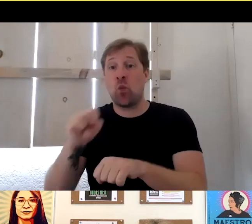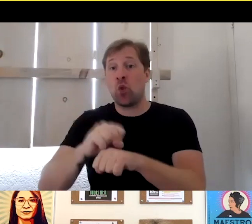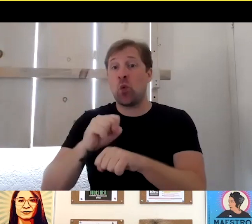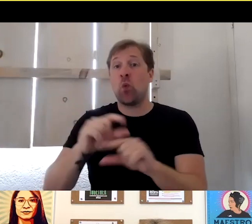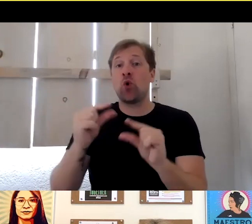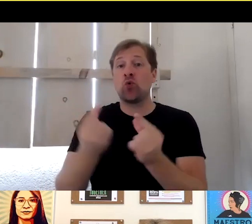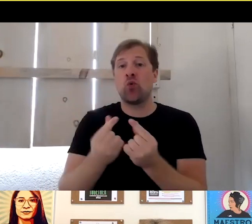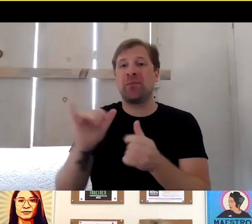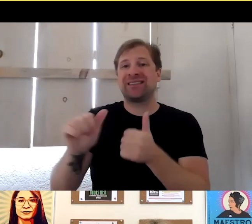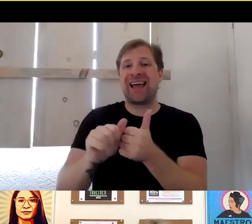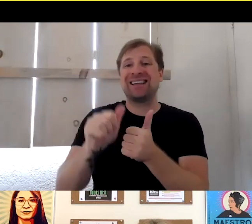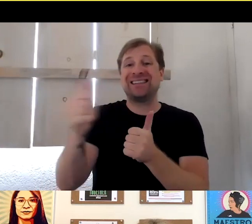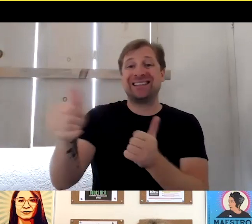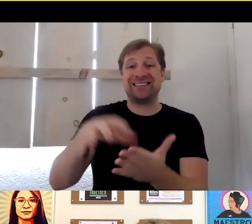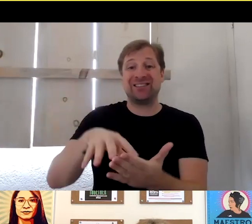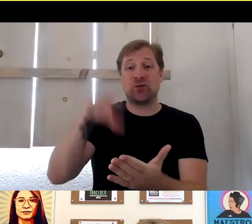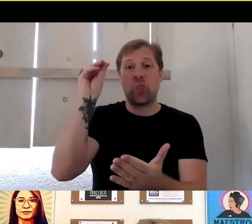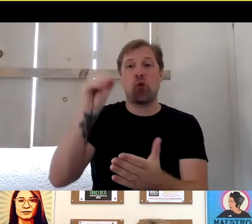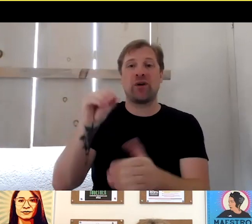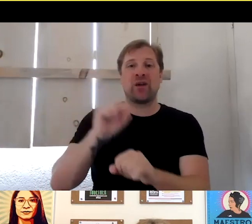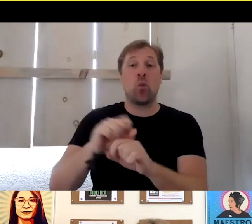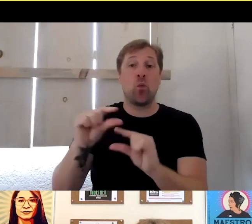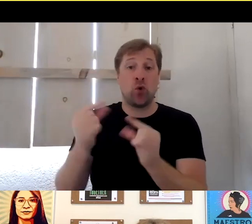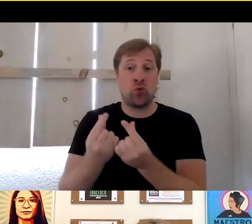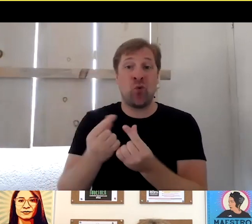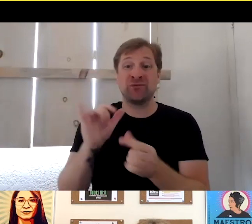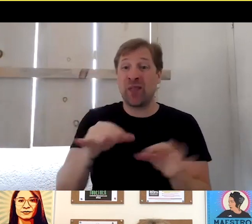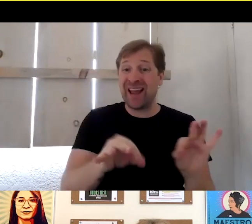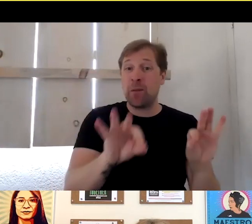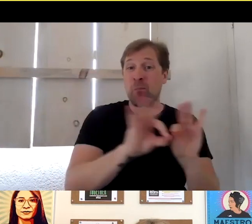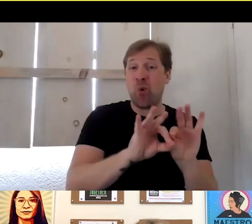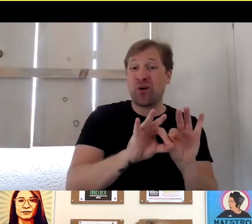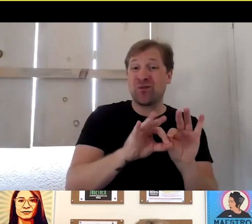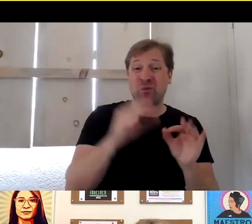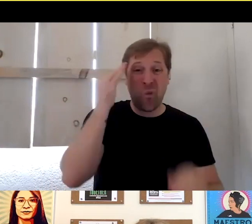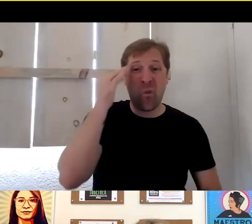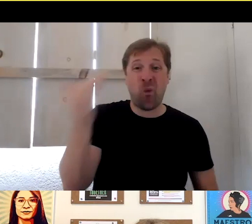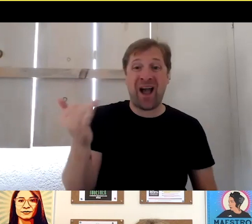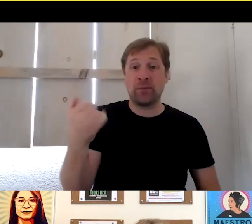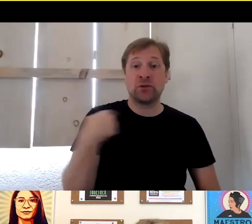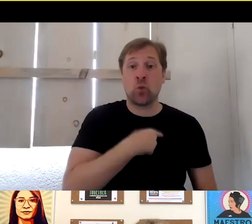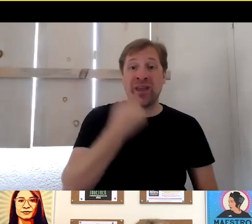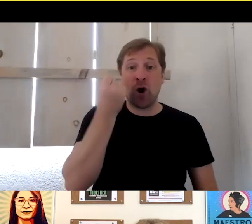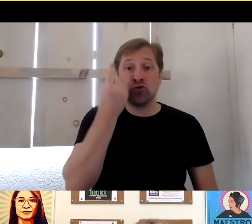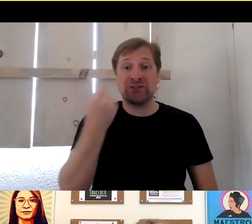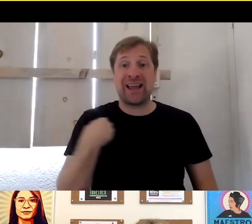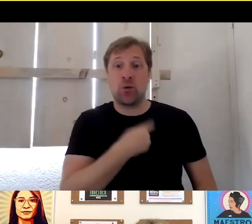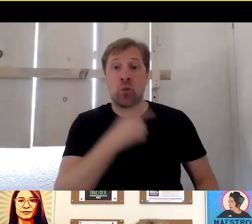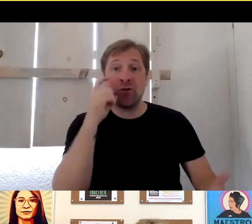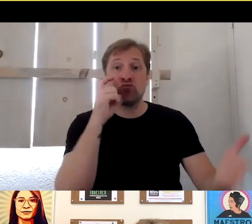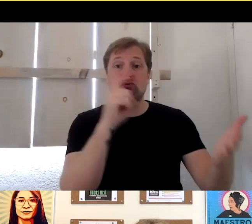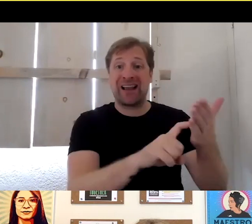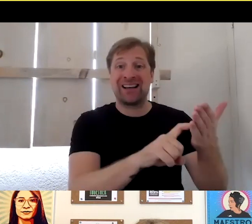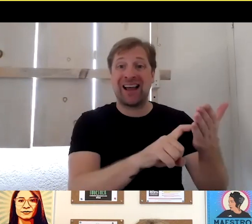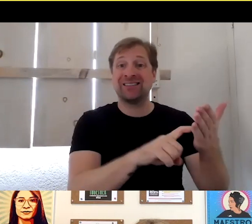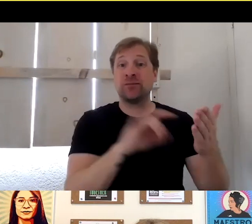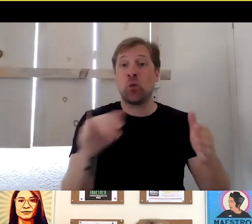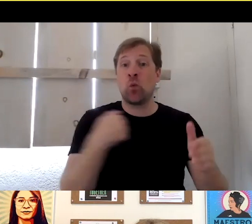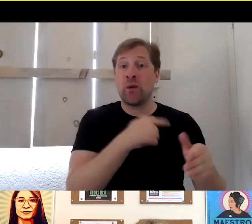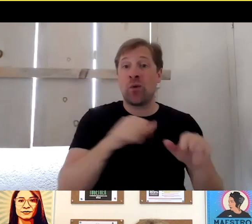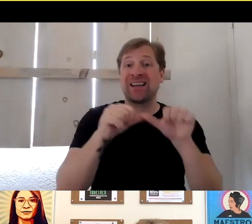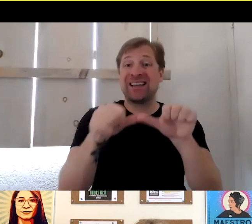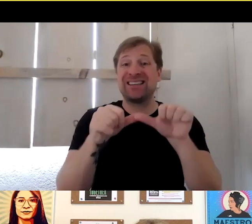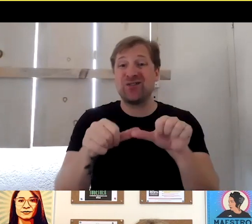the distance learning work group. And this is really important because we understand and we recognize that there will continue to